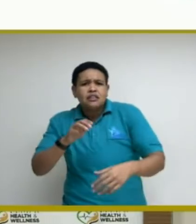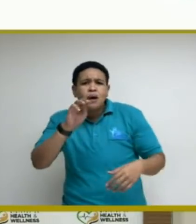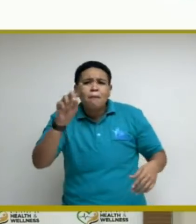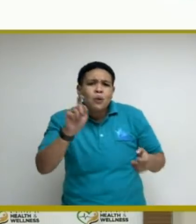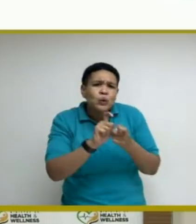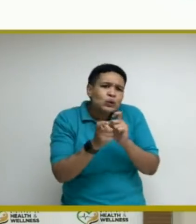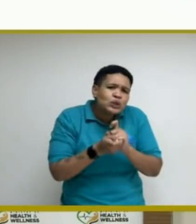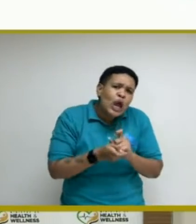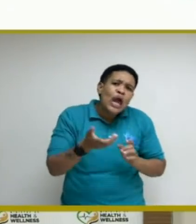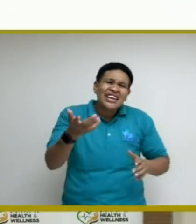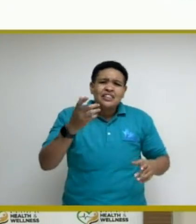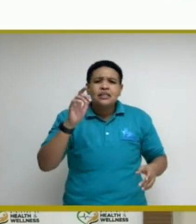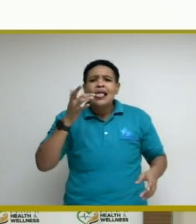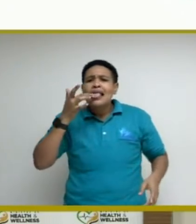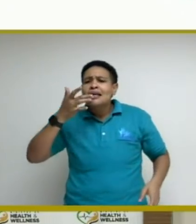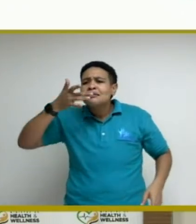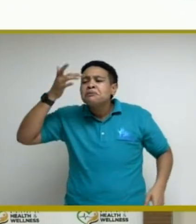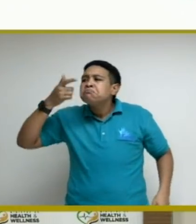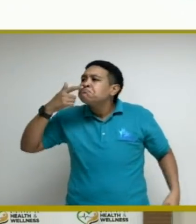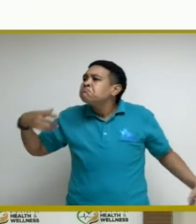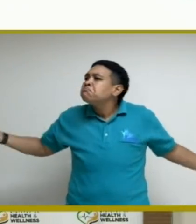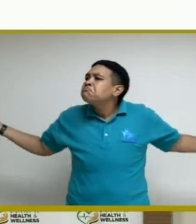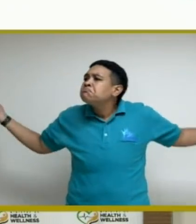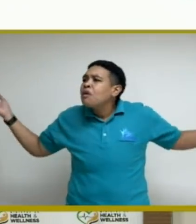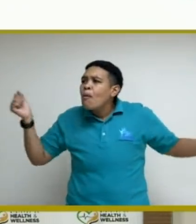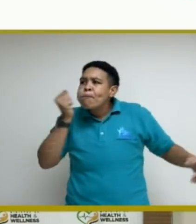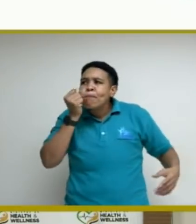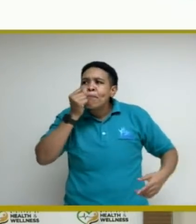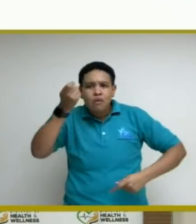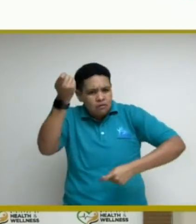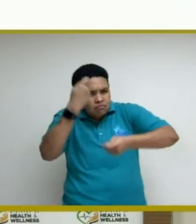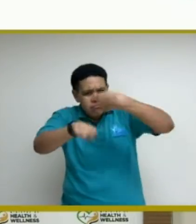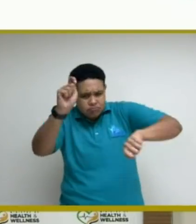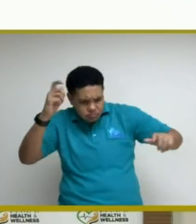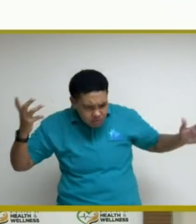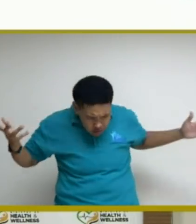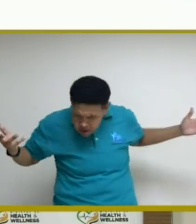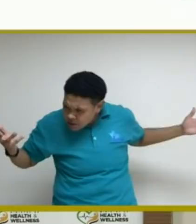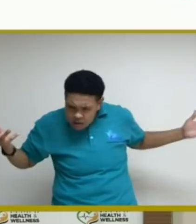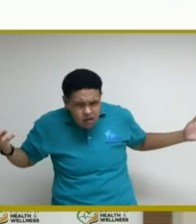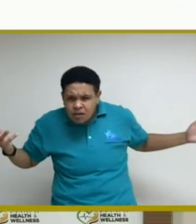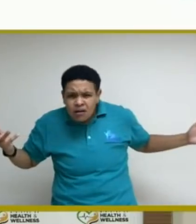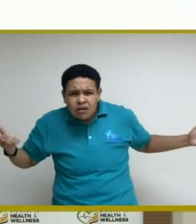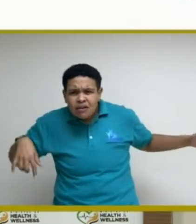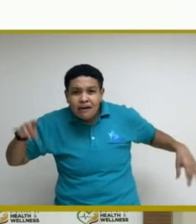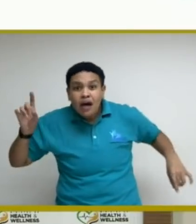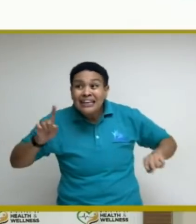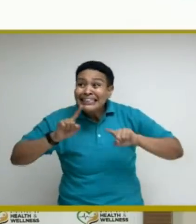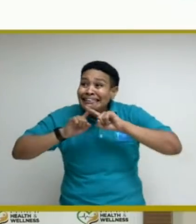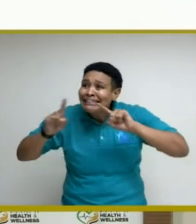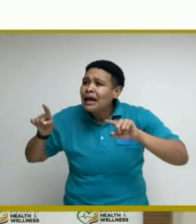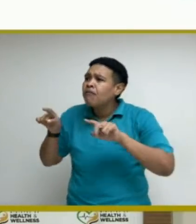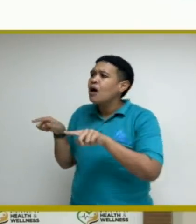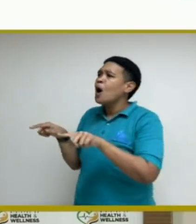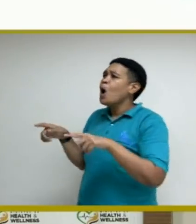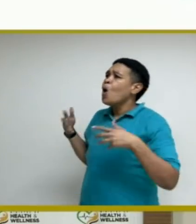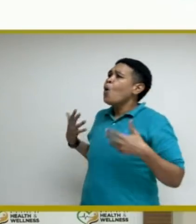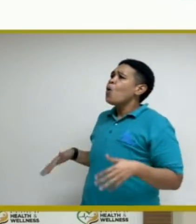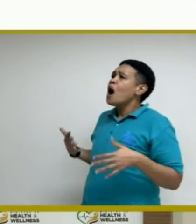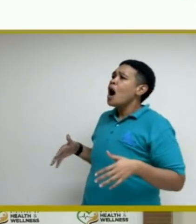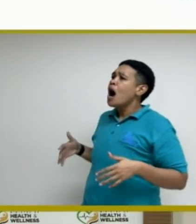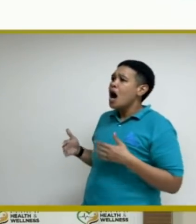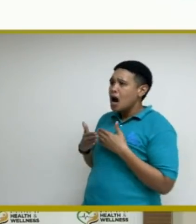or taste, changes in menstrual period cycles. And you can see that this covers a wide range of